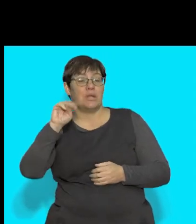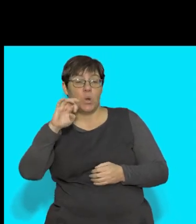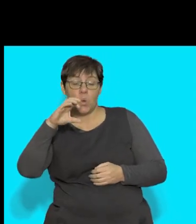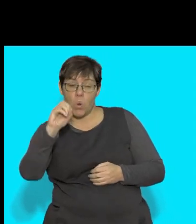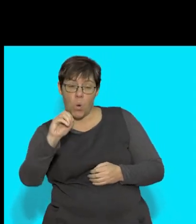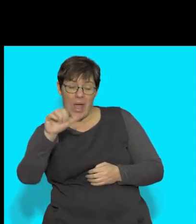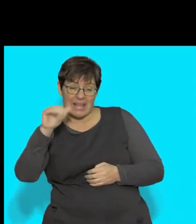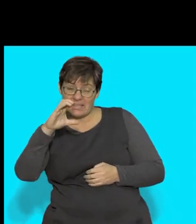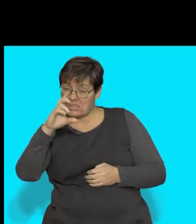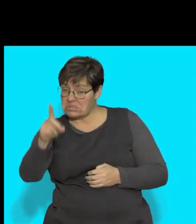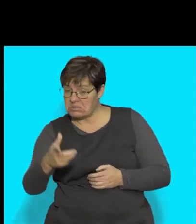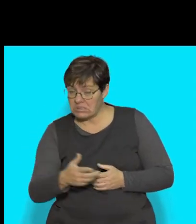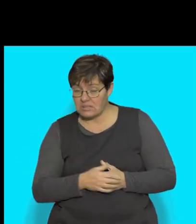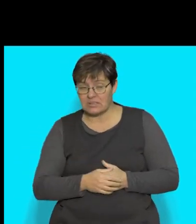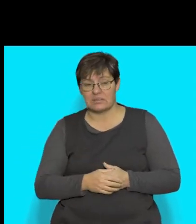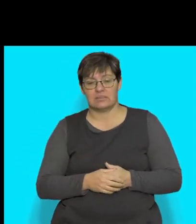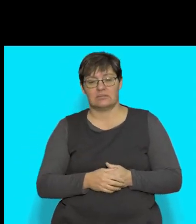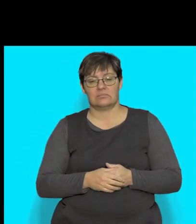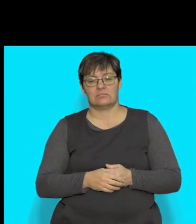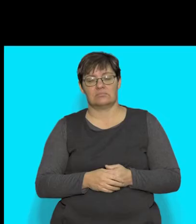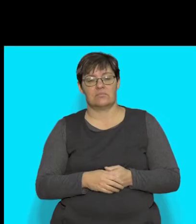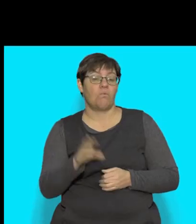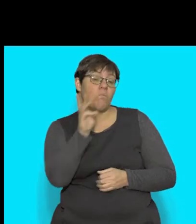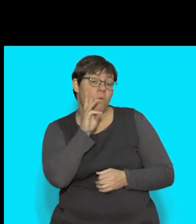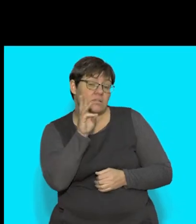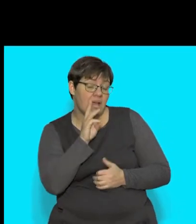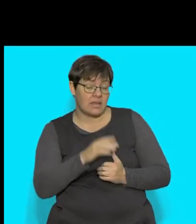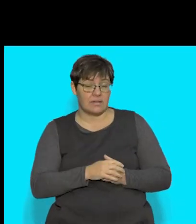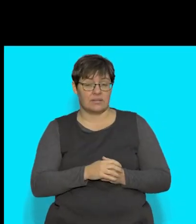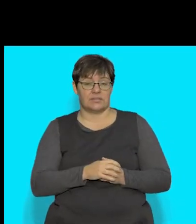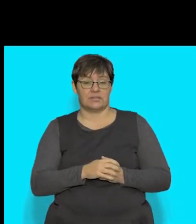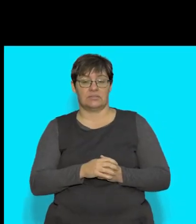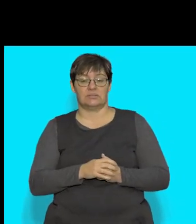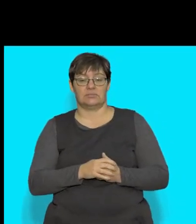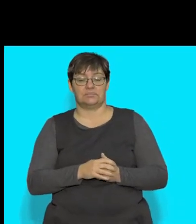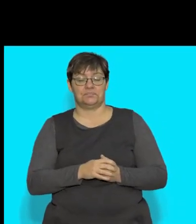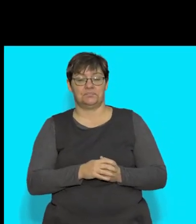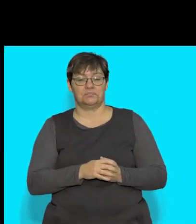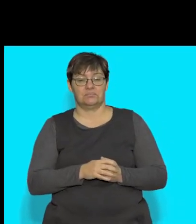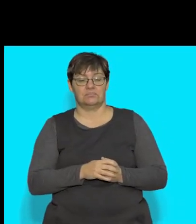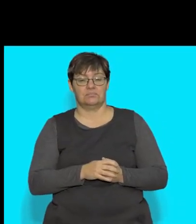sodium, which is salt, some amino acids,